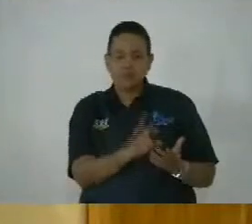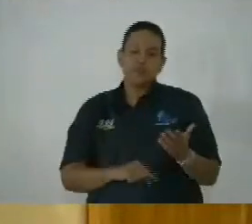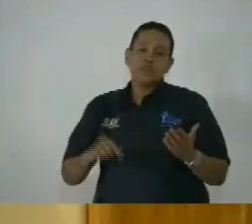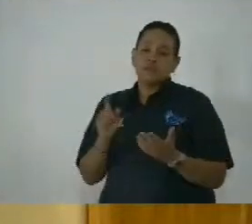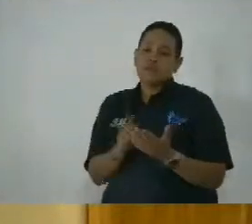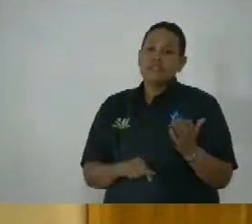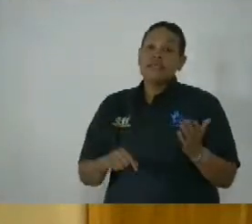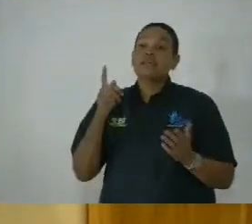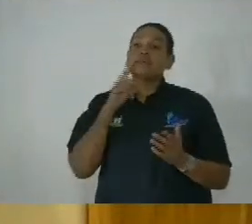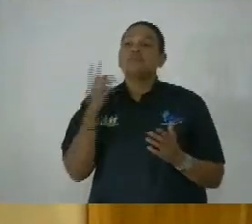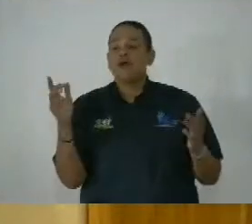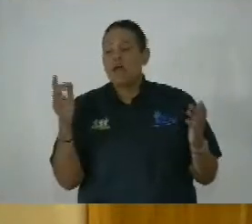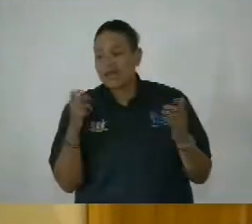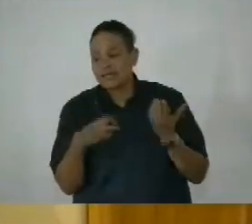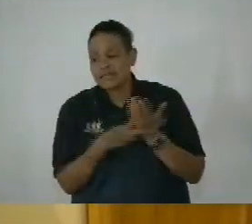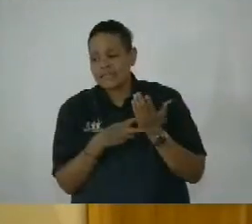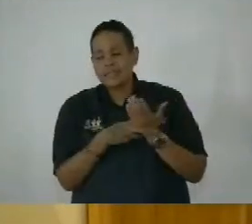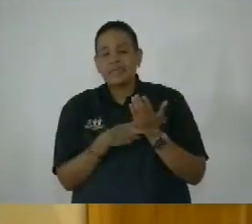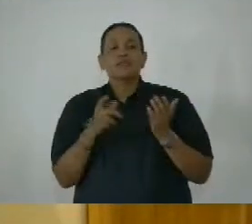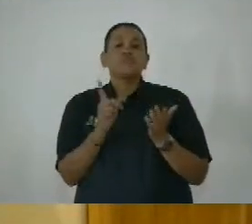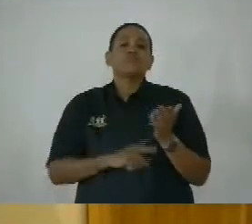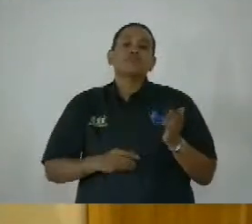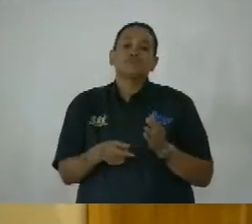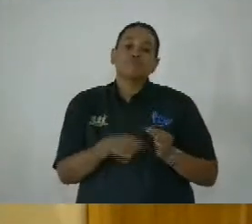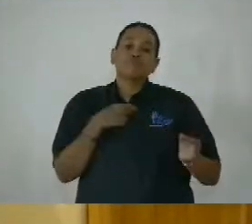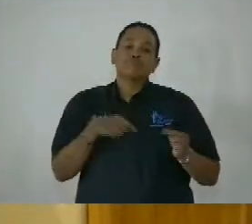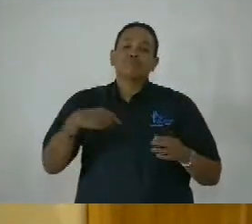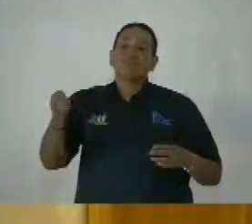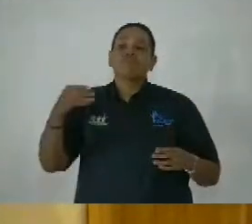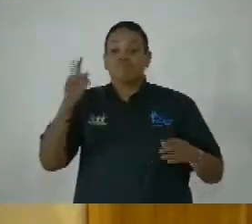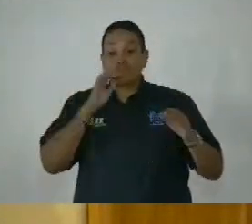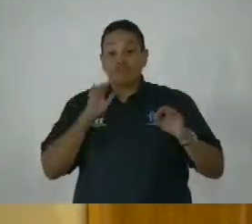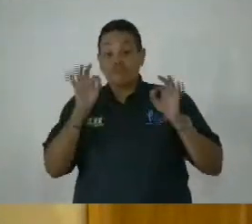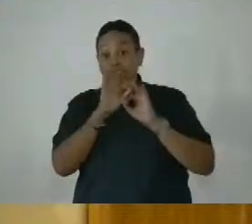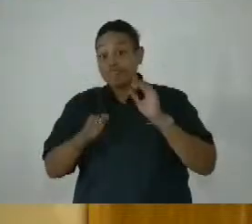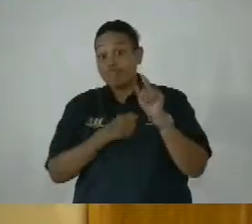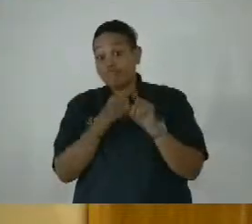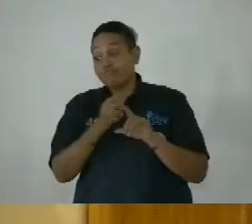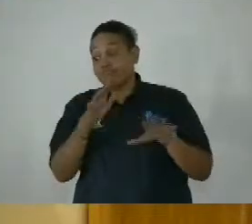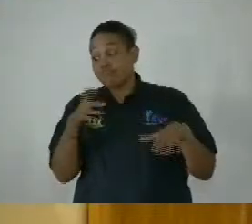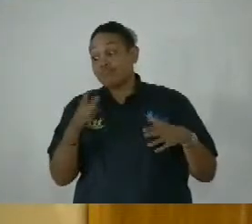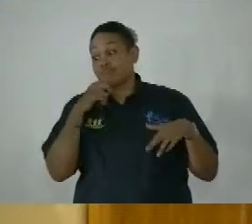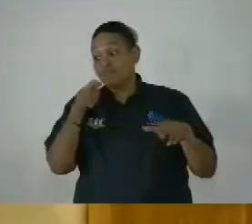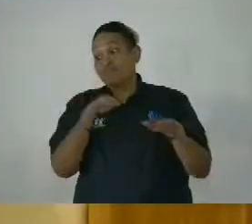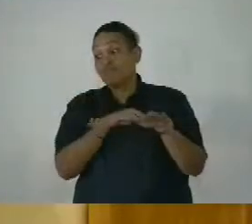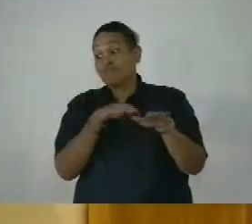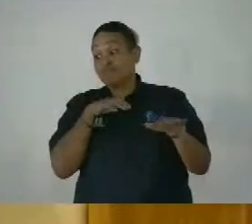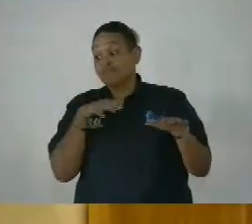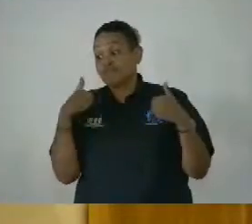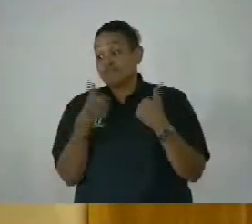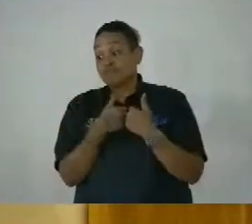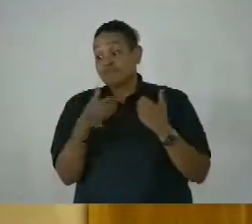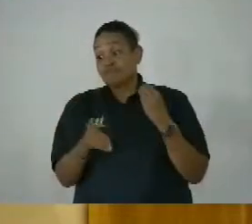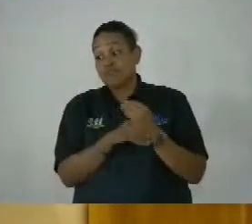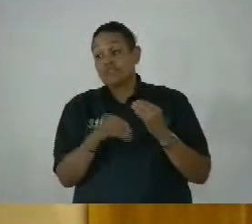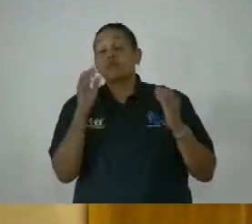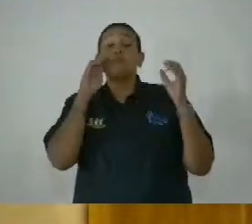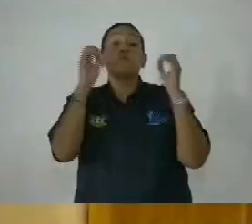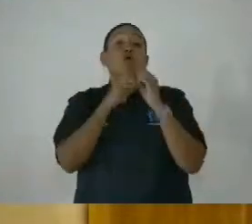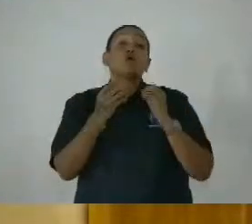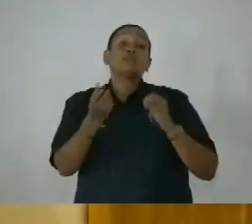facilitate the quick and efficient issuing of traffic tickets has significantly impacted road traffic accidents. There's more to be